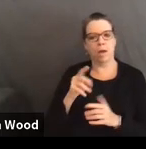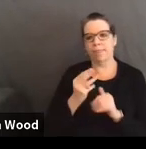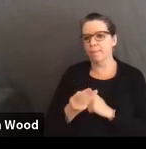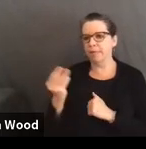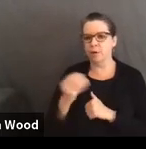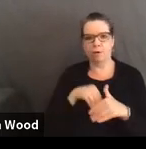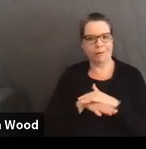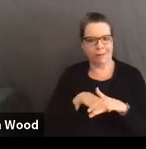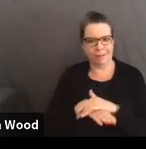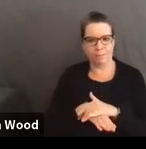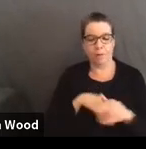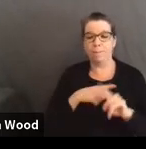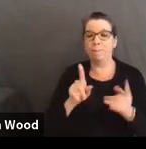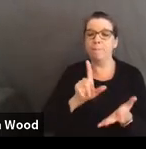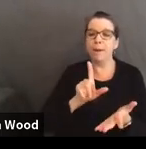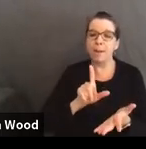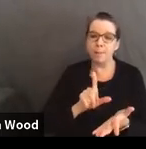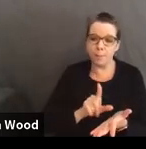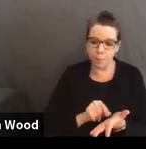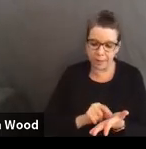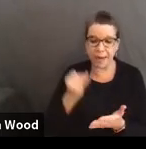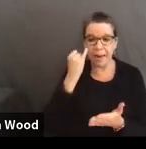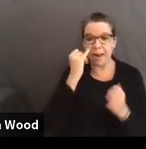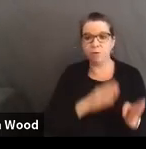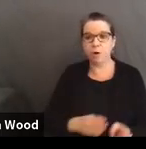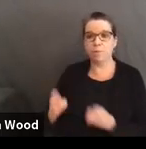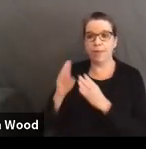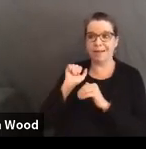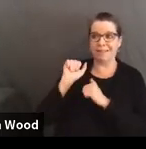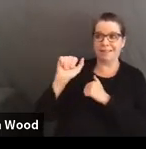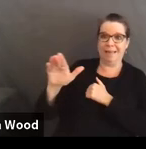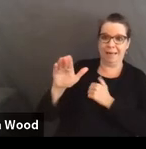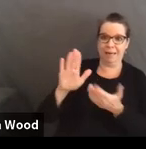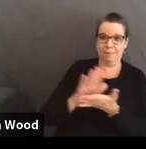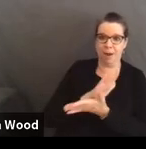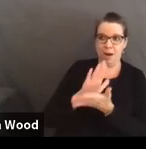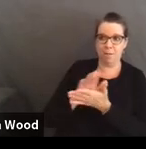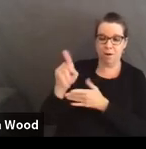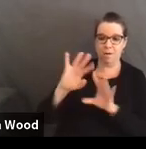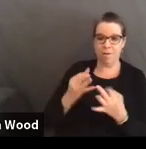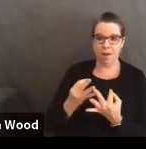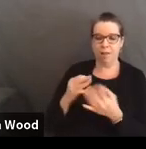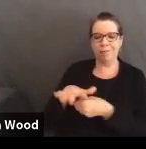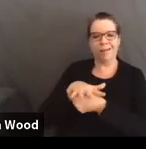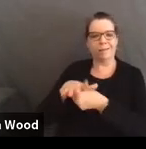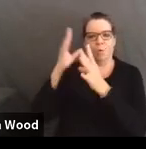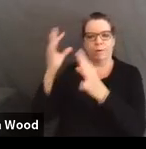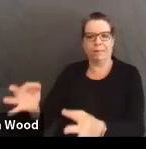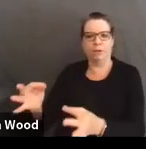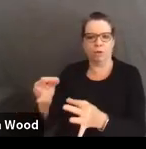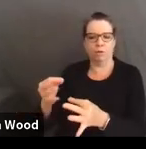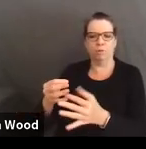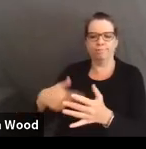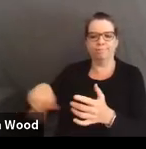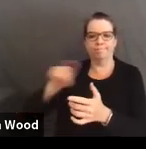available, but printing and if you were planning to ship materials to families, that would all be a local decision and local cost for